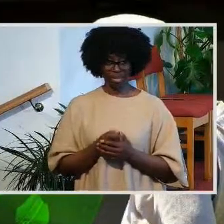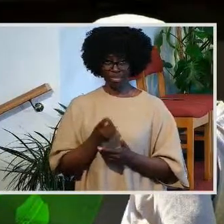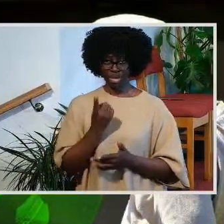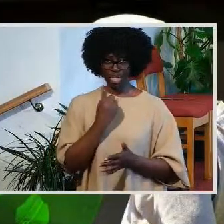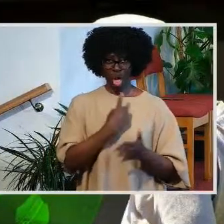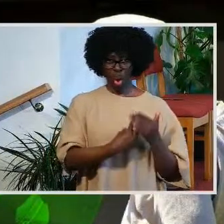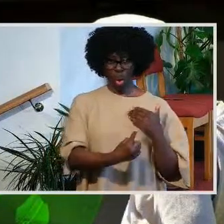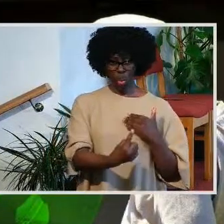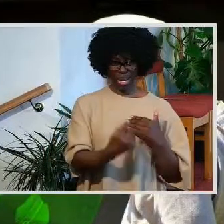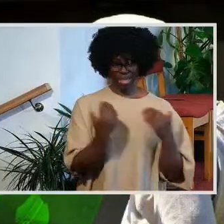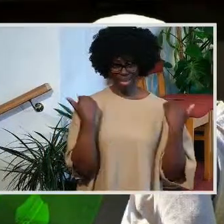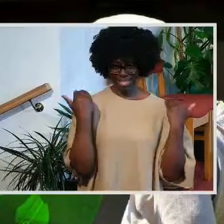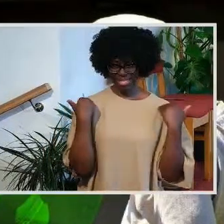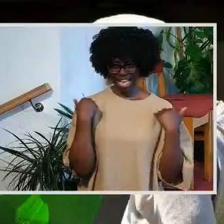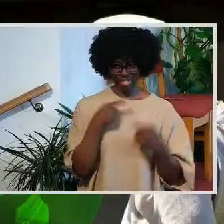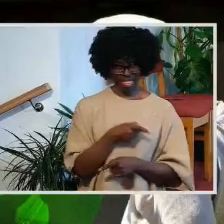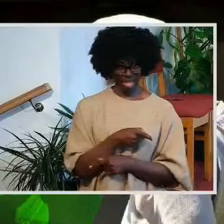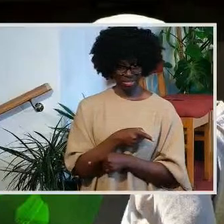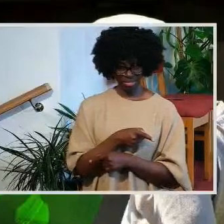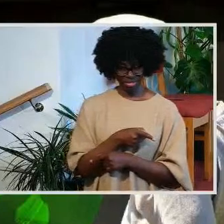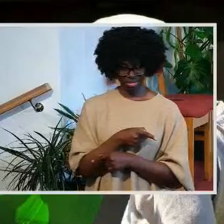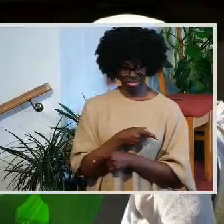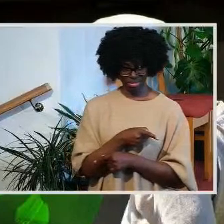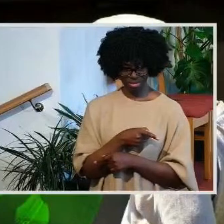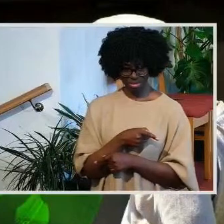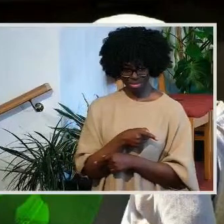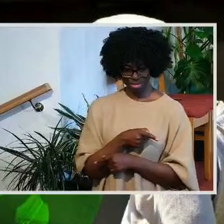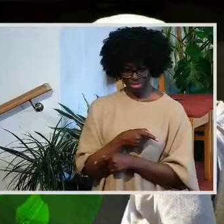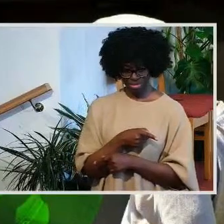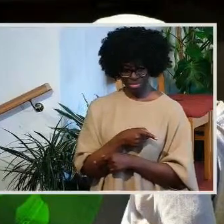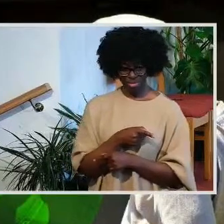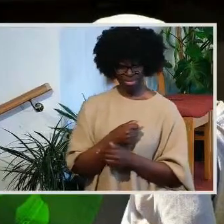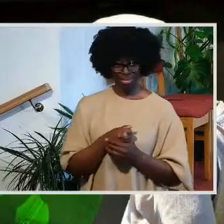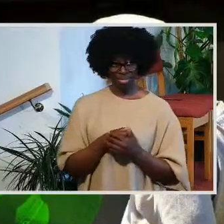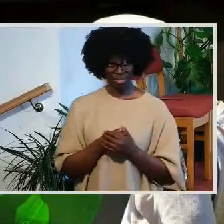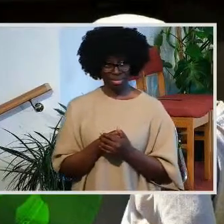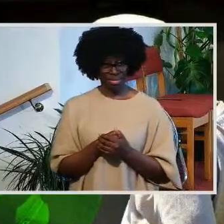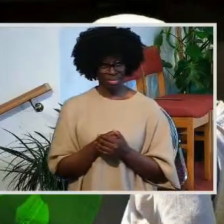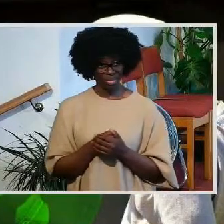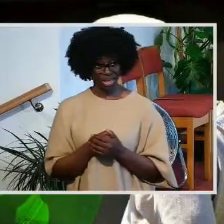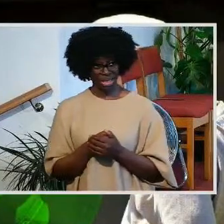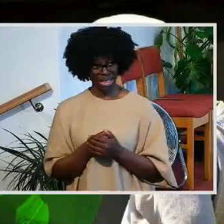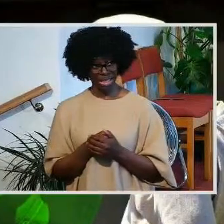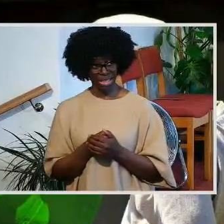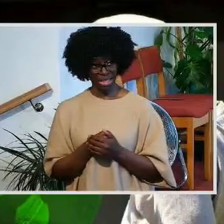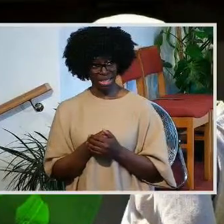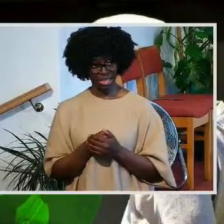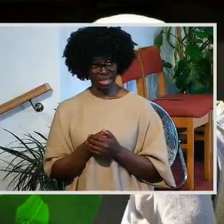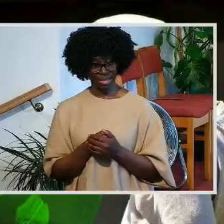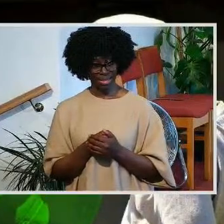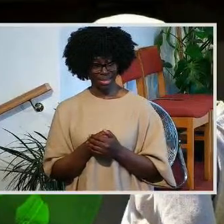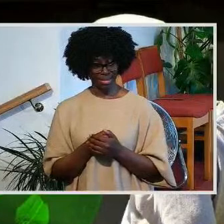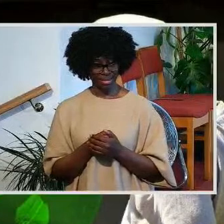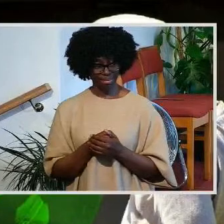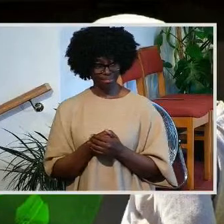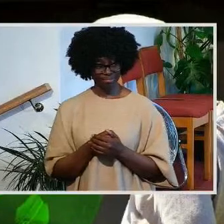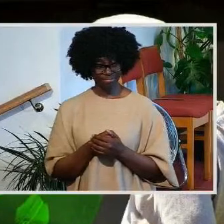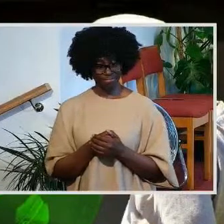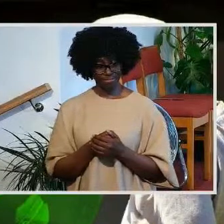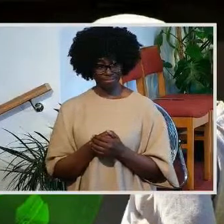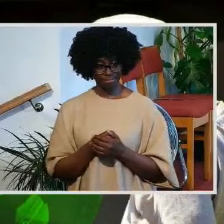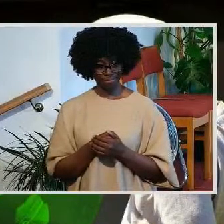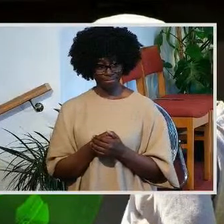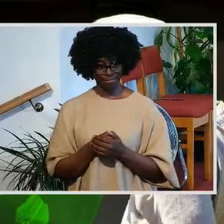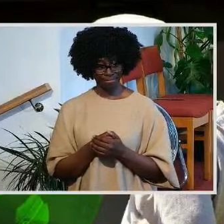that time. The target actually they see is for us to think of what another author, so